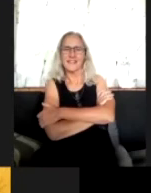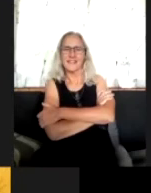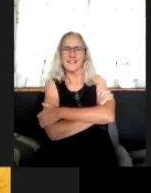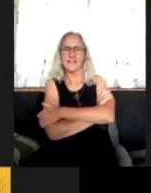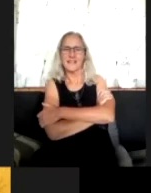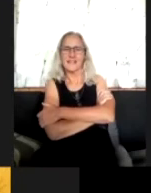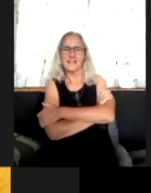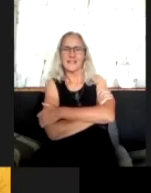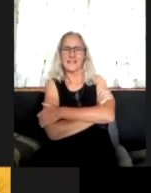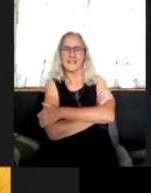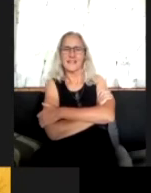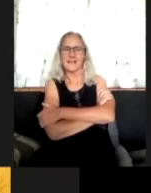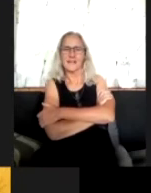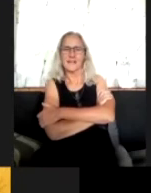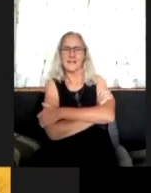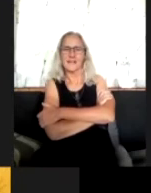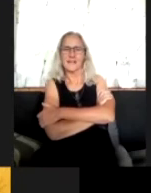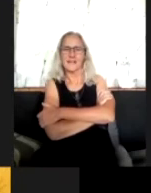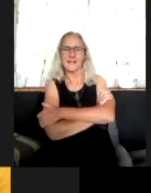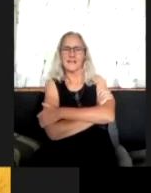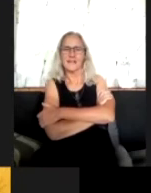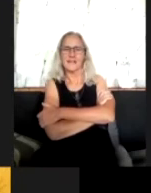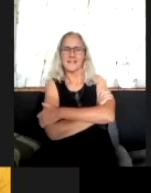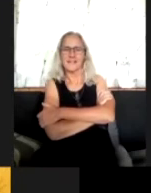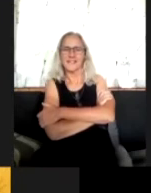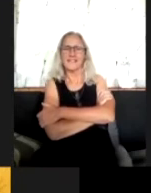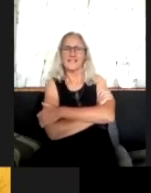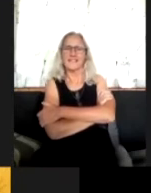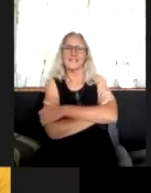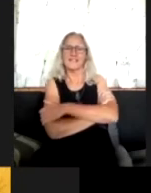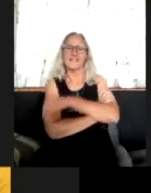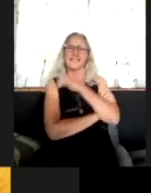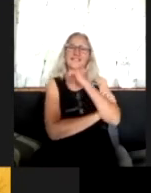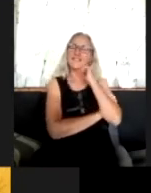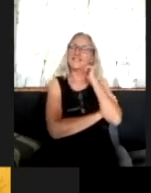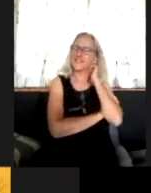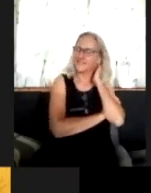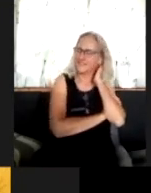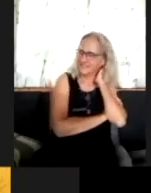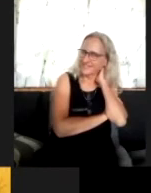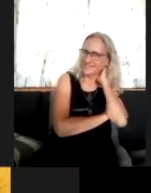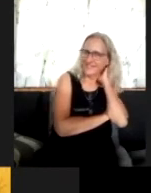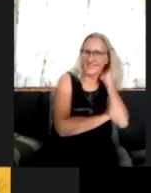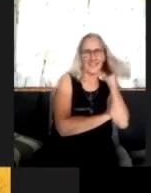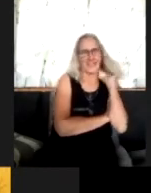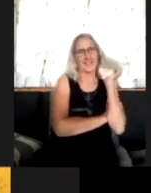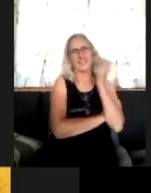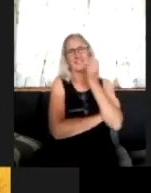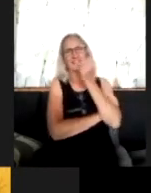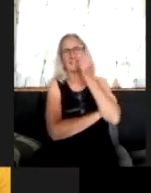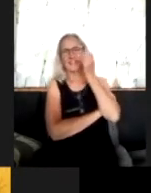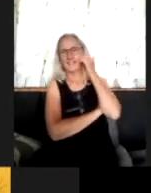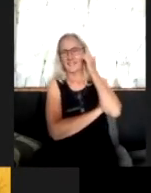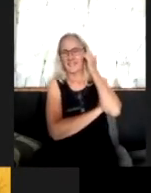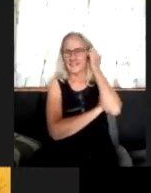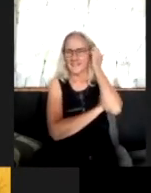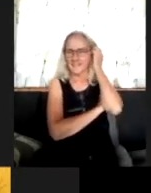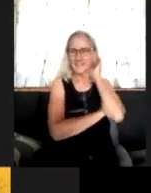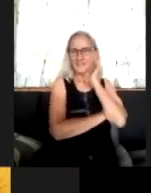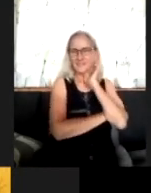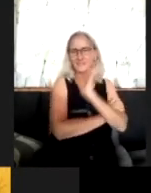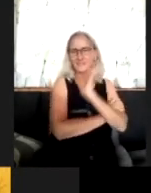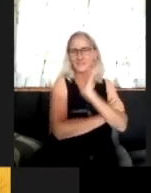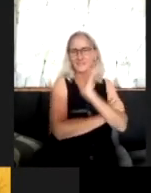So that's the way Kingdom operate. Kingdom is always expanding and innovating. We never stop growing in God's